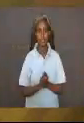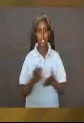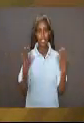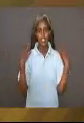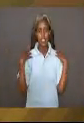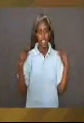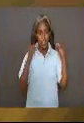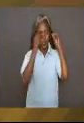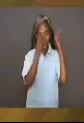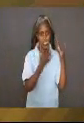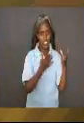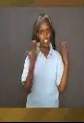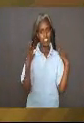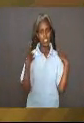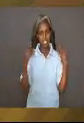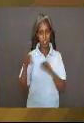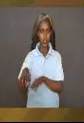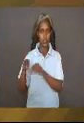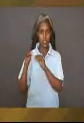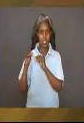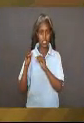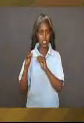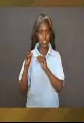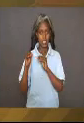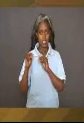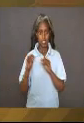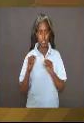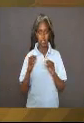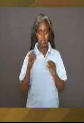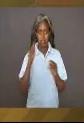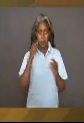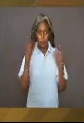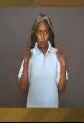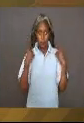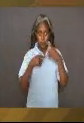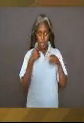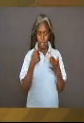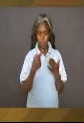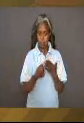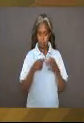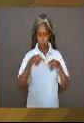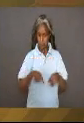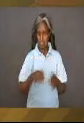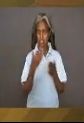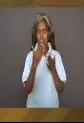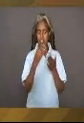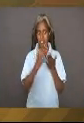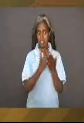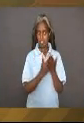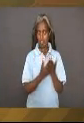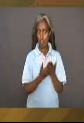Hello, teacher. Hello, students. Welcome to today's lesson on